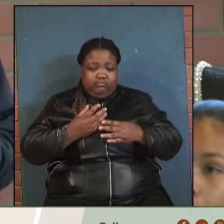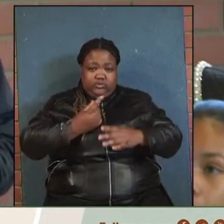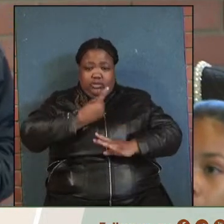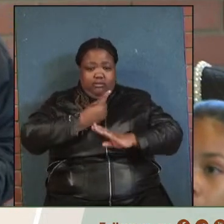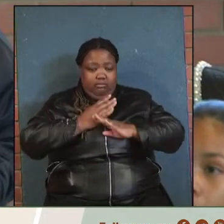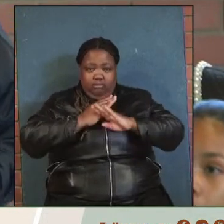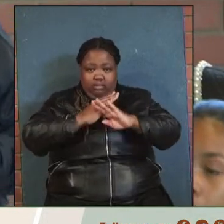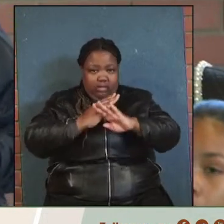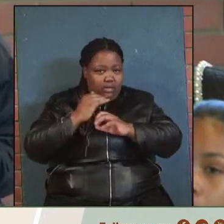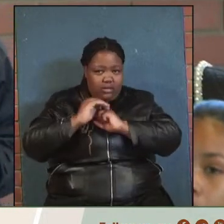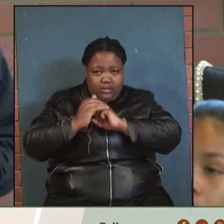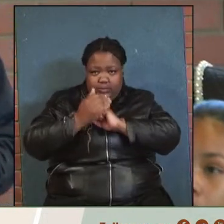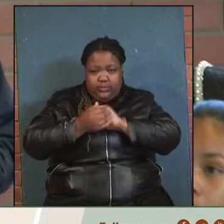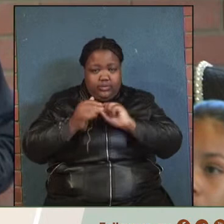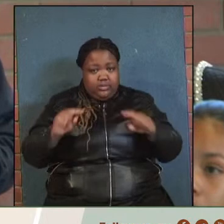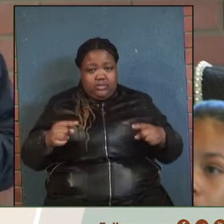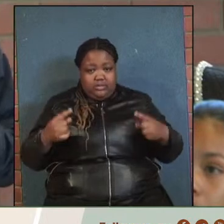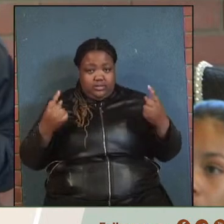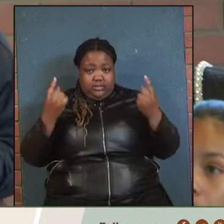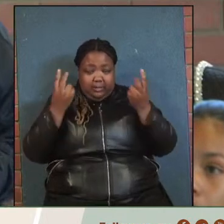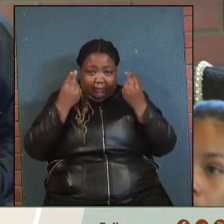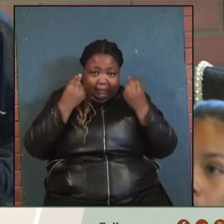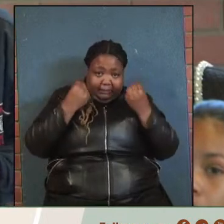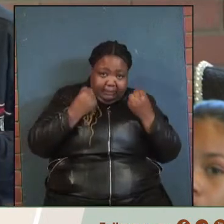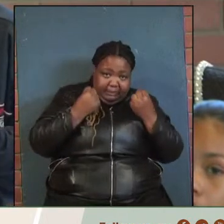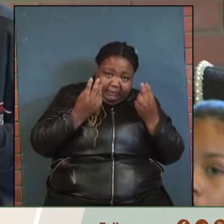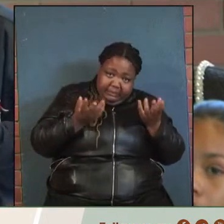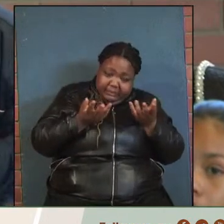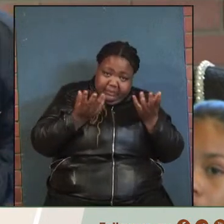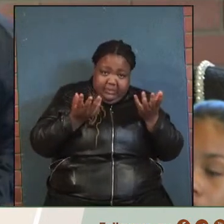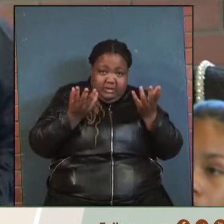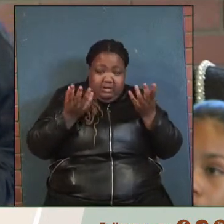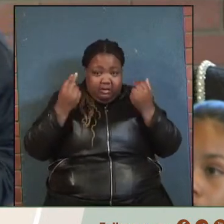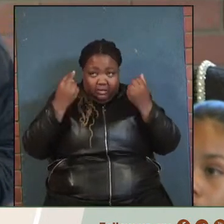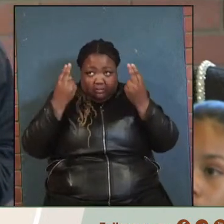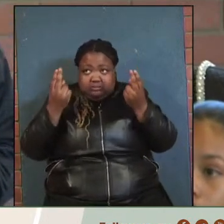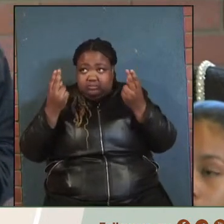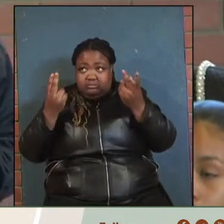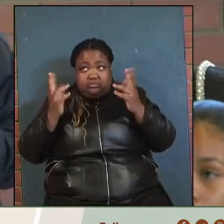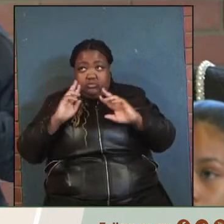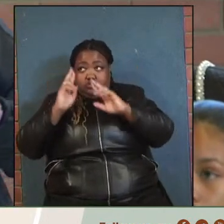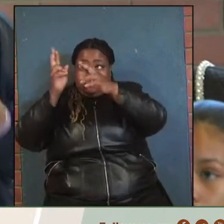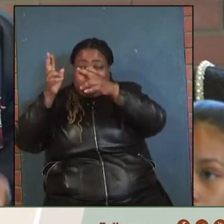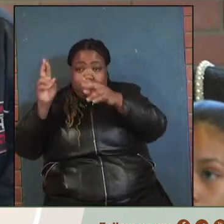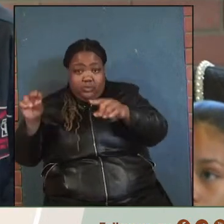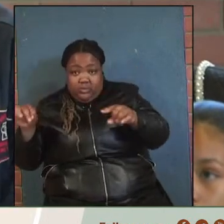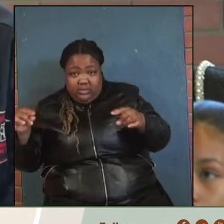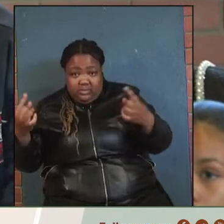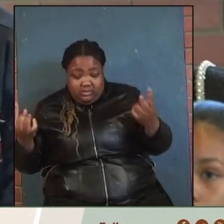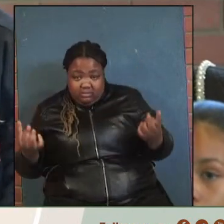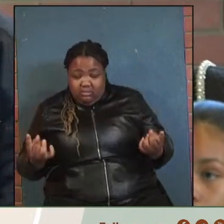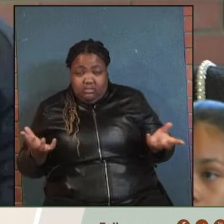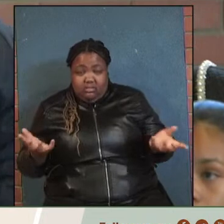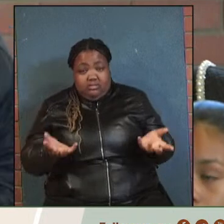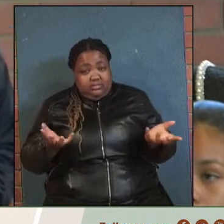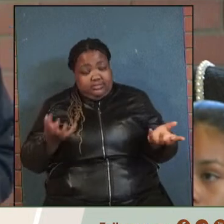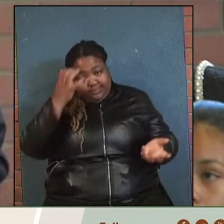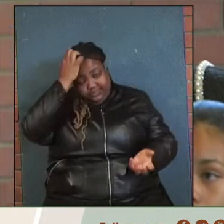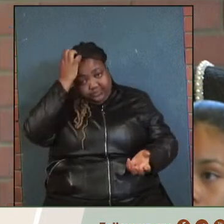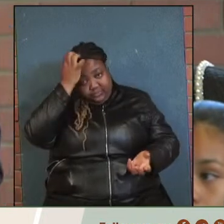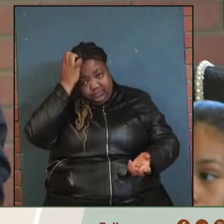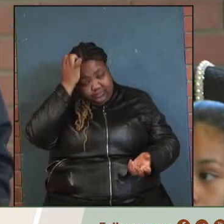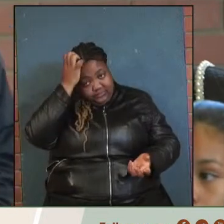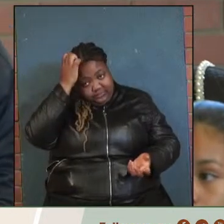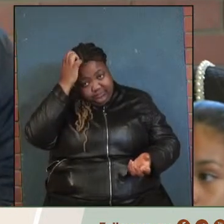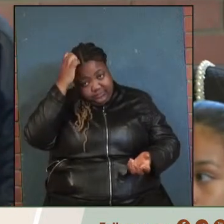are not able to raise up their voice to be able to tell the people who can support them about what they are going through? Adding